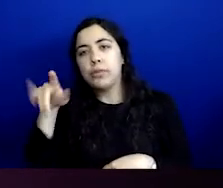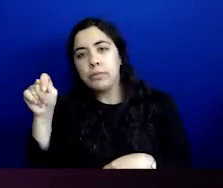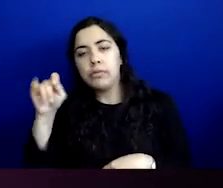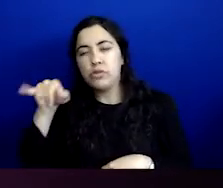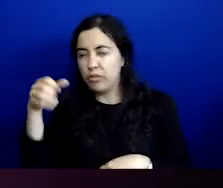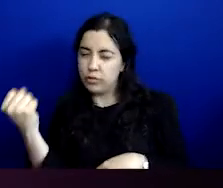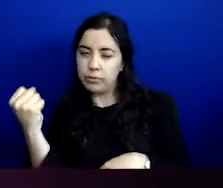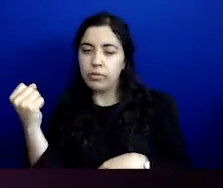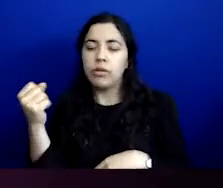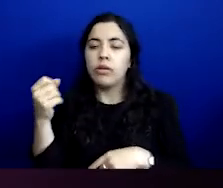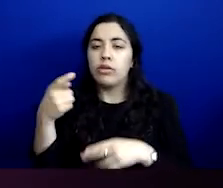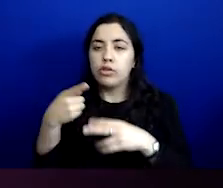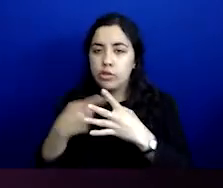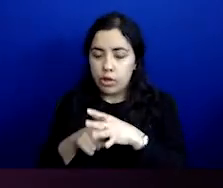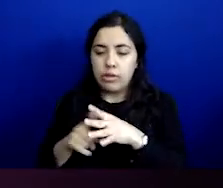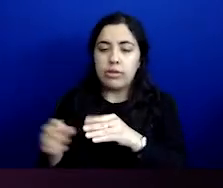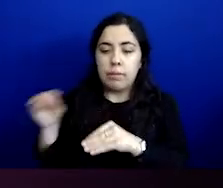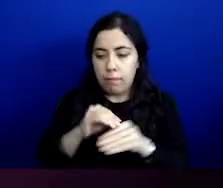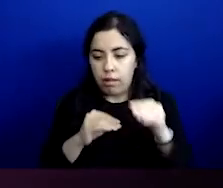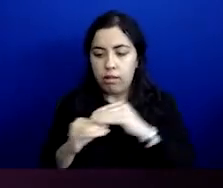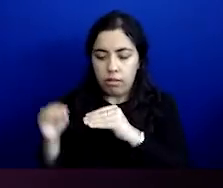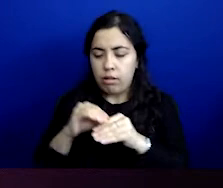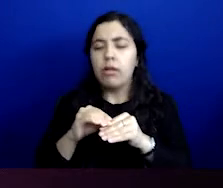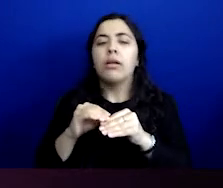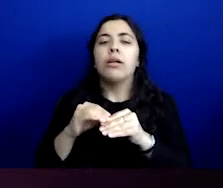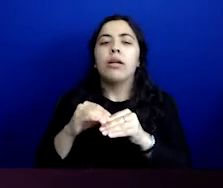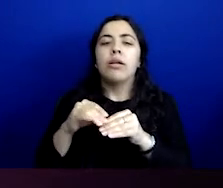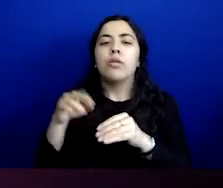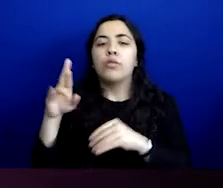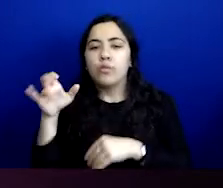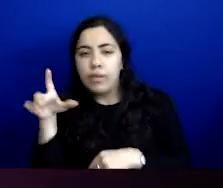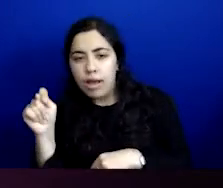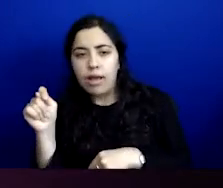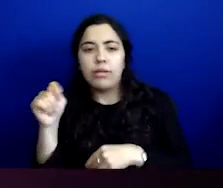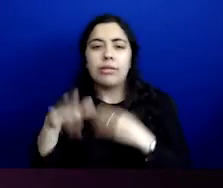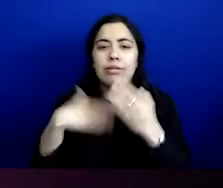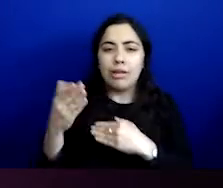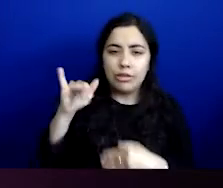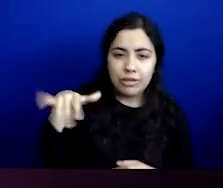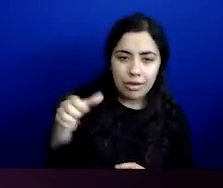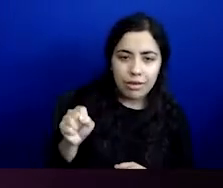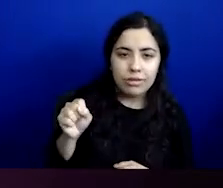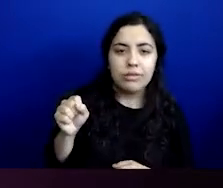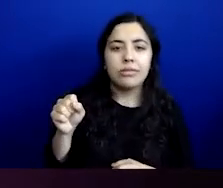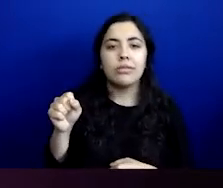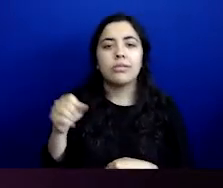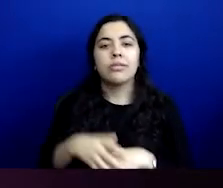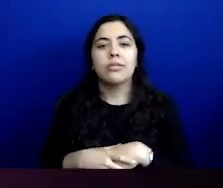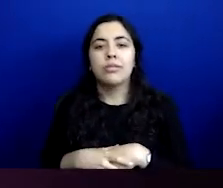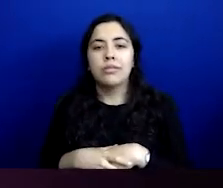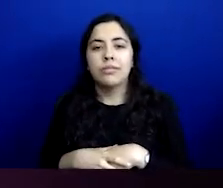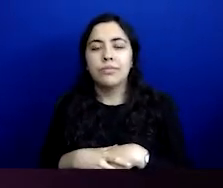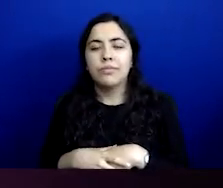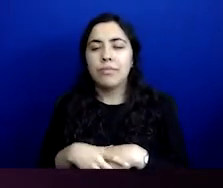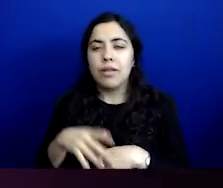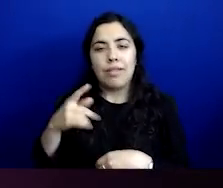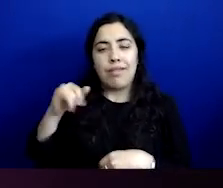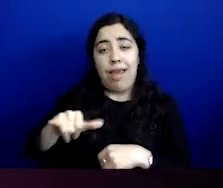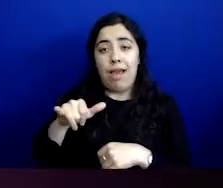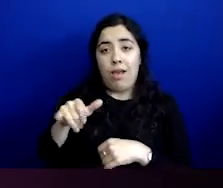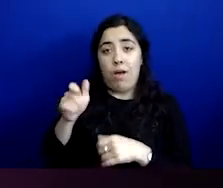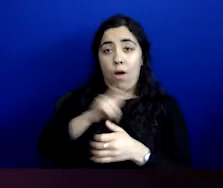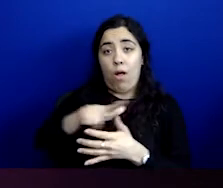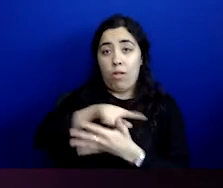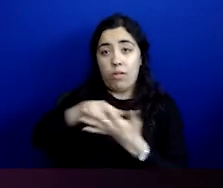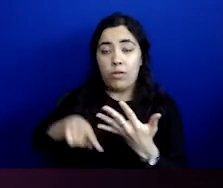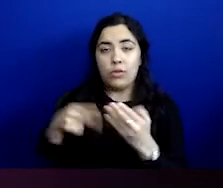started seeing frameworks like React, and now we're seeing frameworks like Next.js that are using React as a primitive. What we are